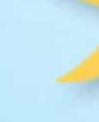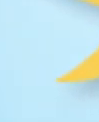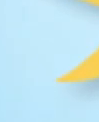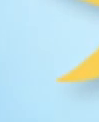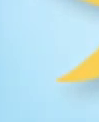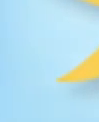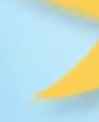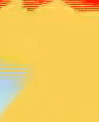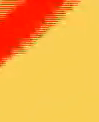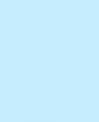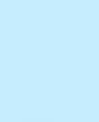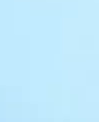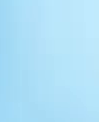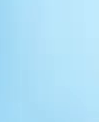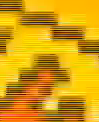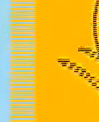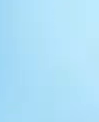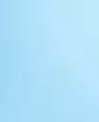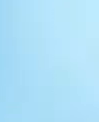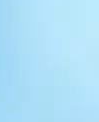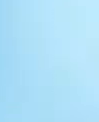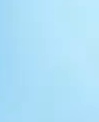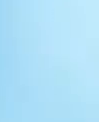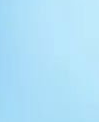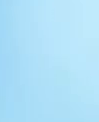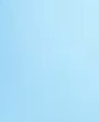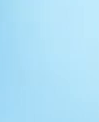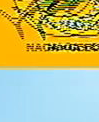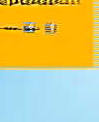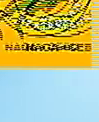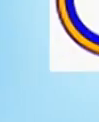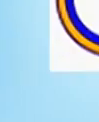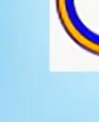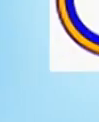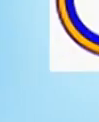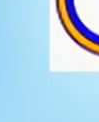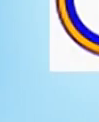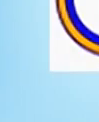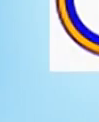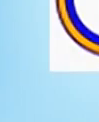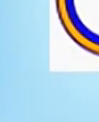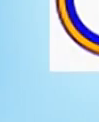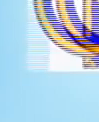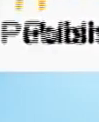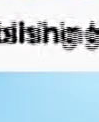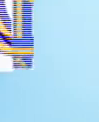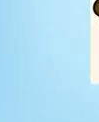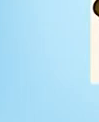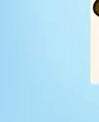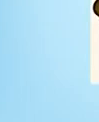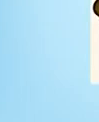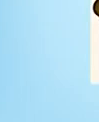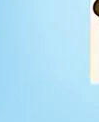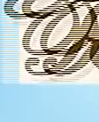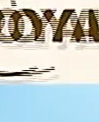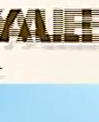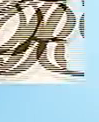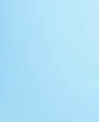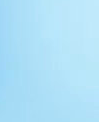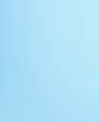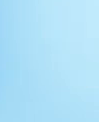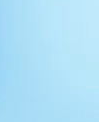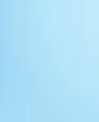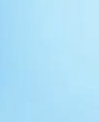Kumusta po, Bishop is also brought to you by Bob Marlin Restaurant, Gold Print Publishing House, Starmark